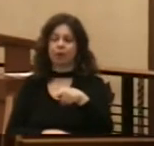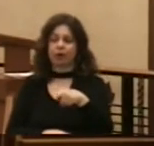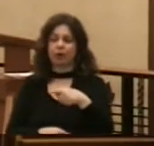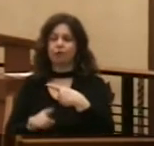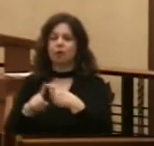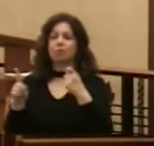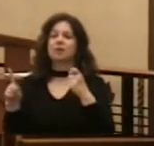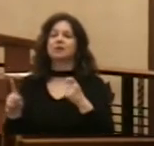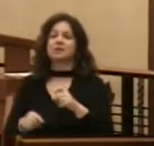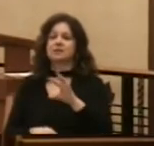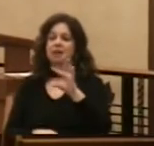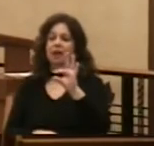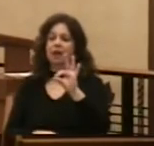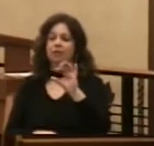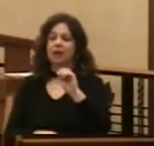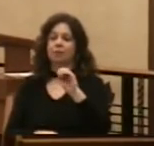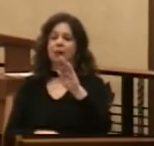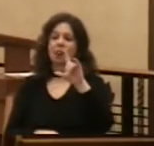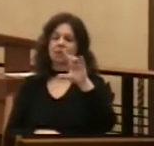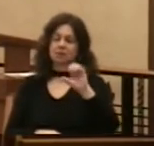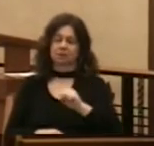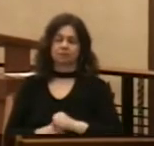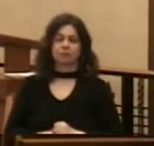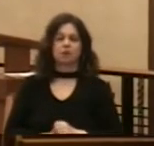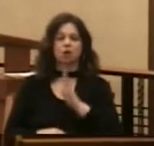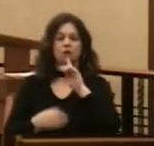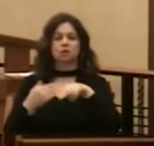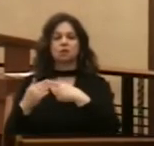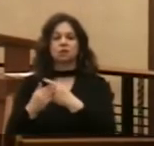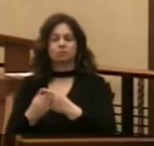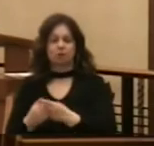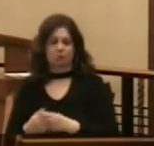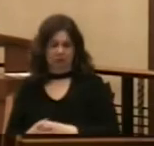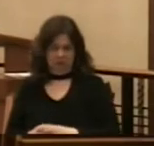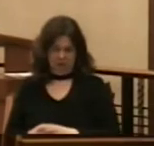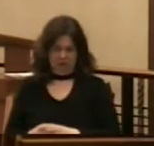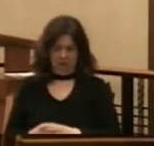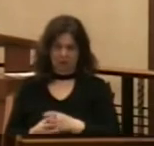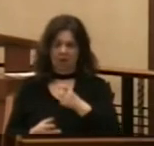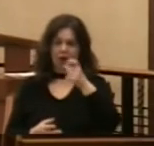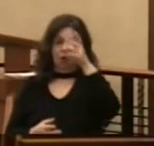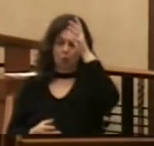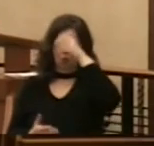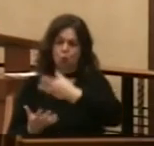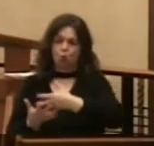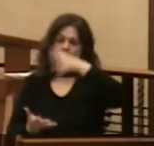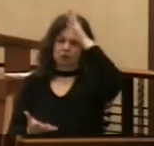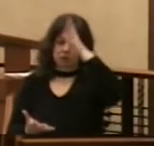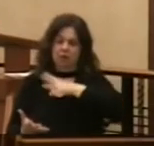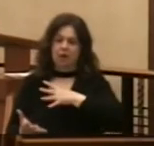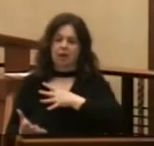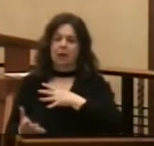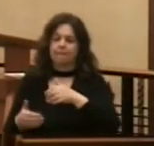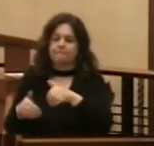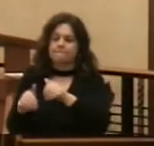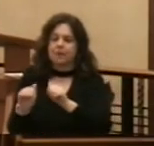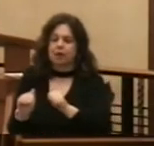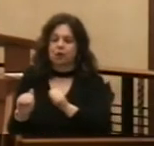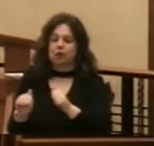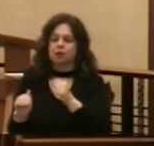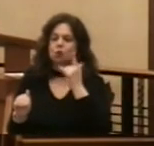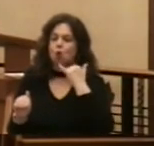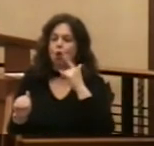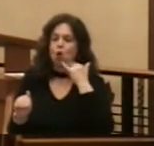this story. A miser buried his gold in a secret place in his